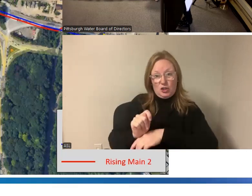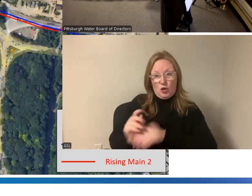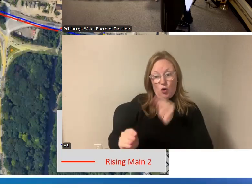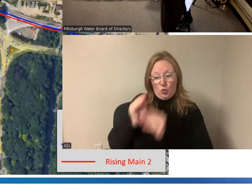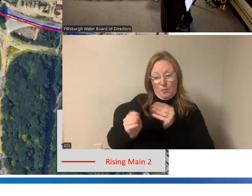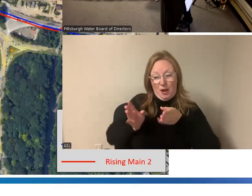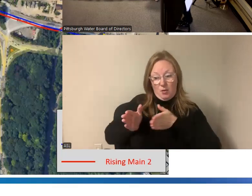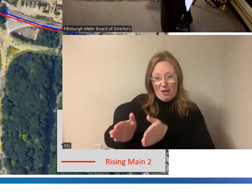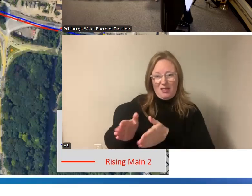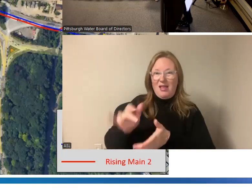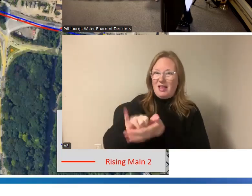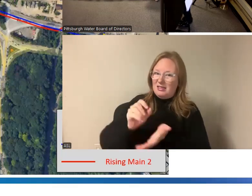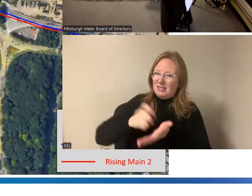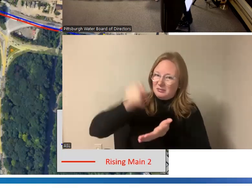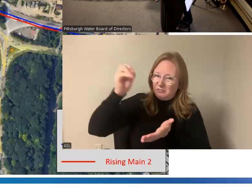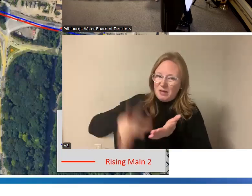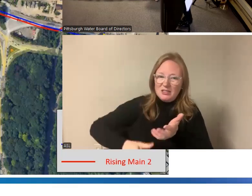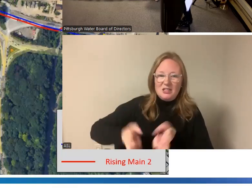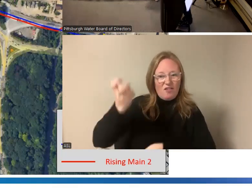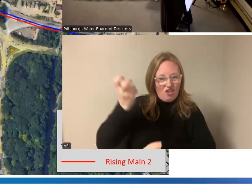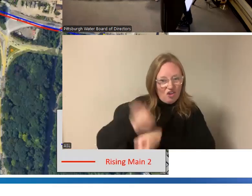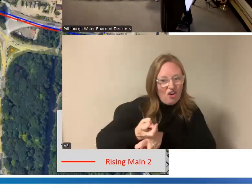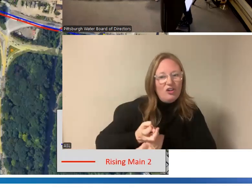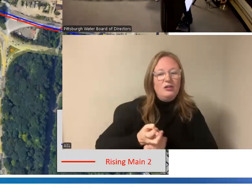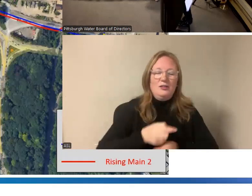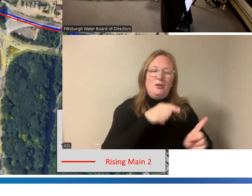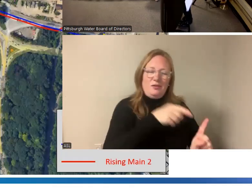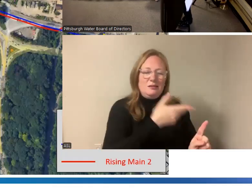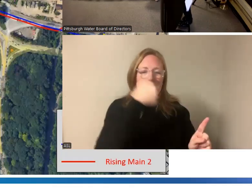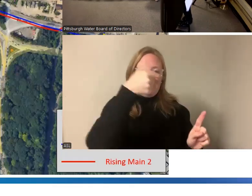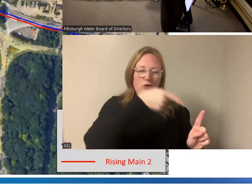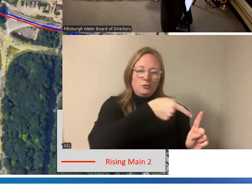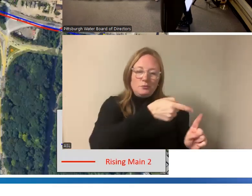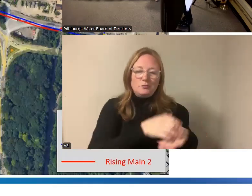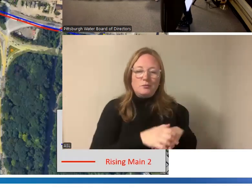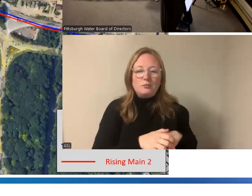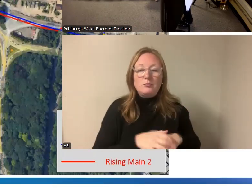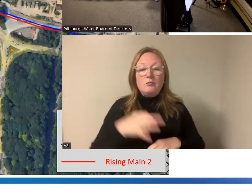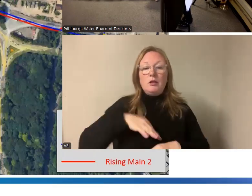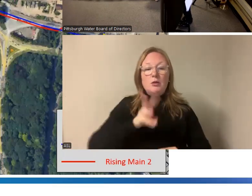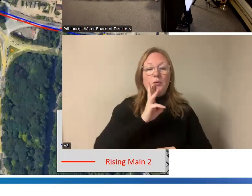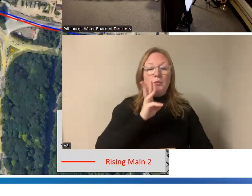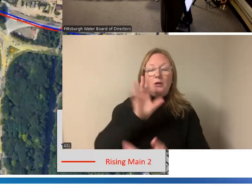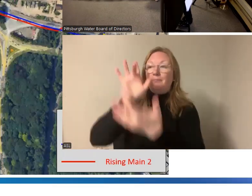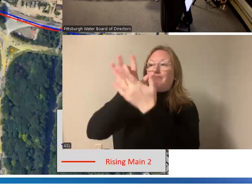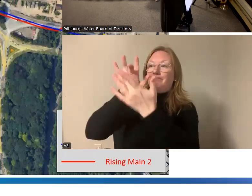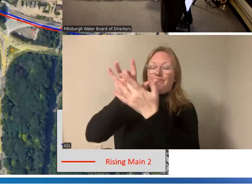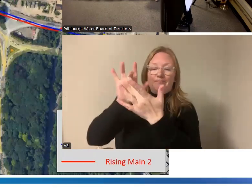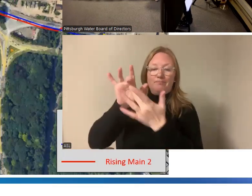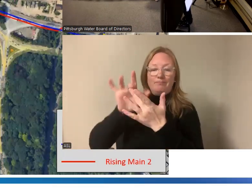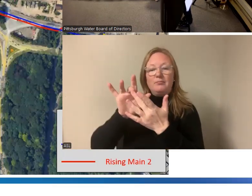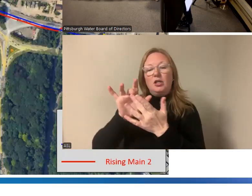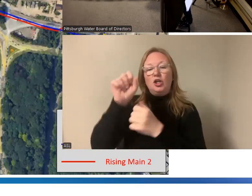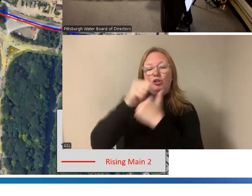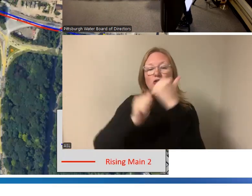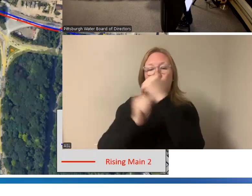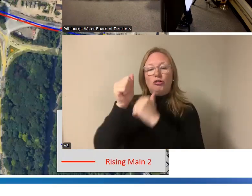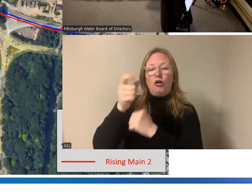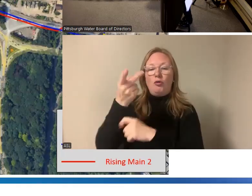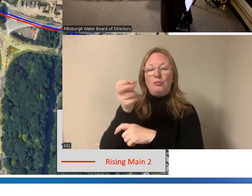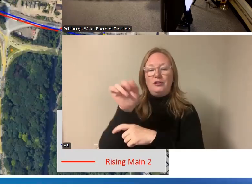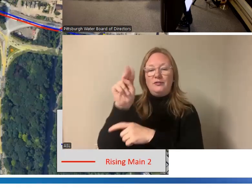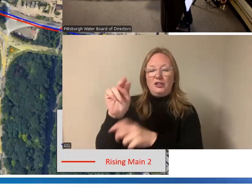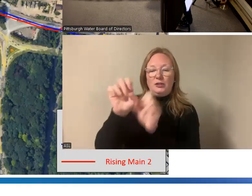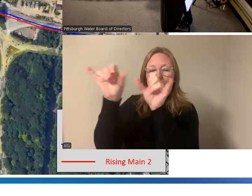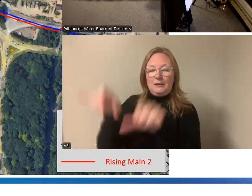repair method. Pittsburgh Water contracted with Structural Preservation Systems to perform the